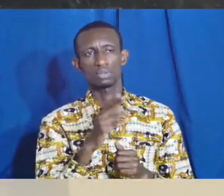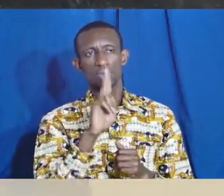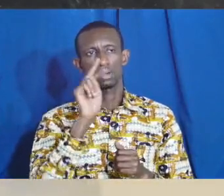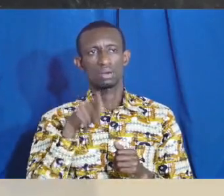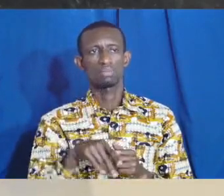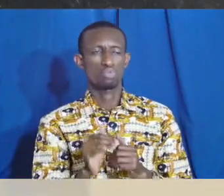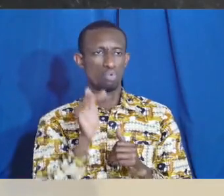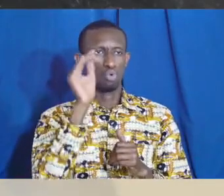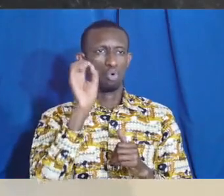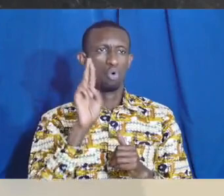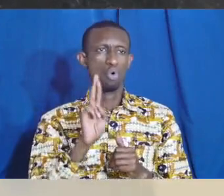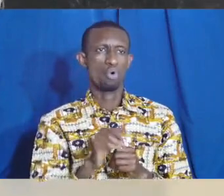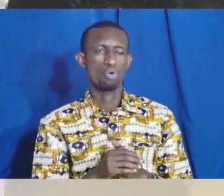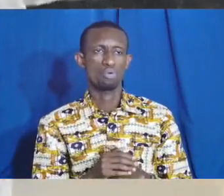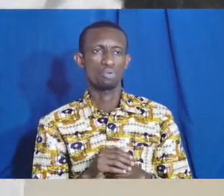down